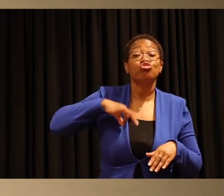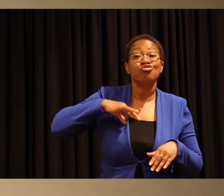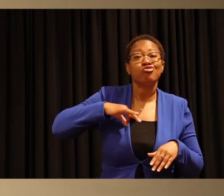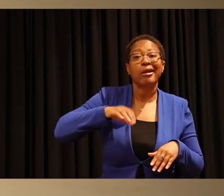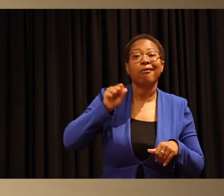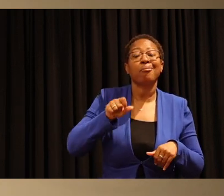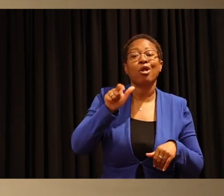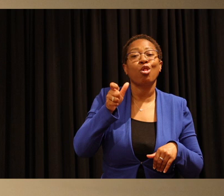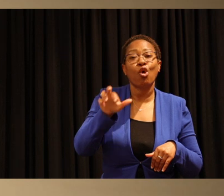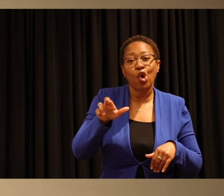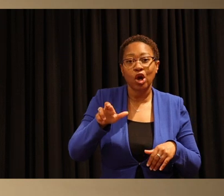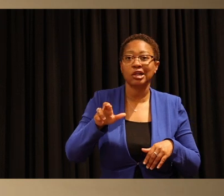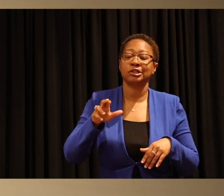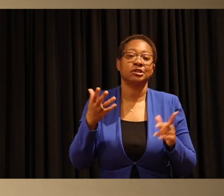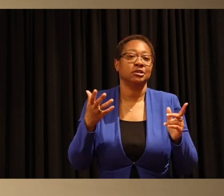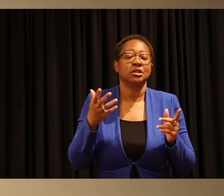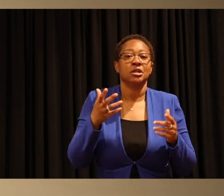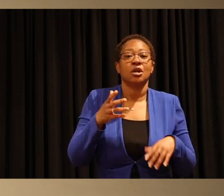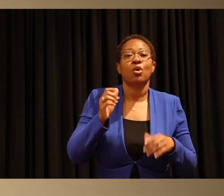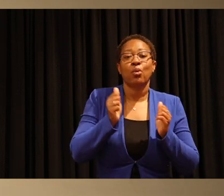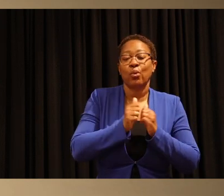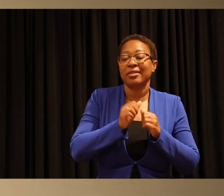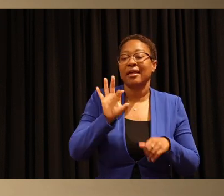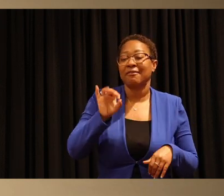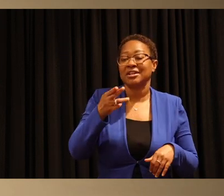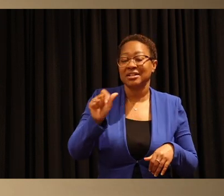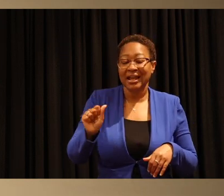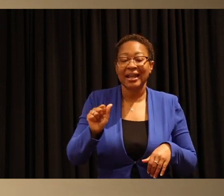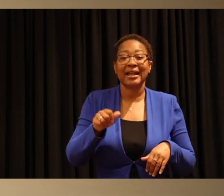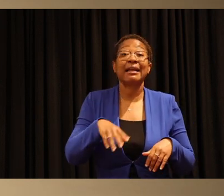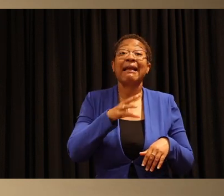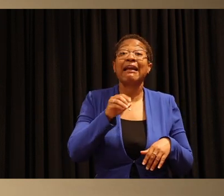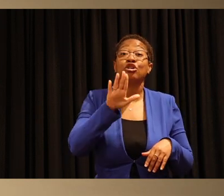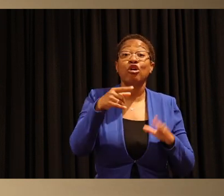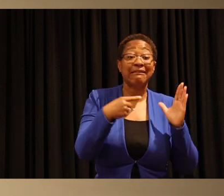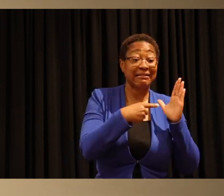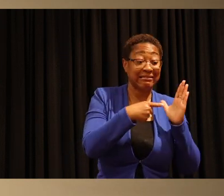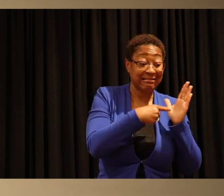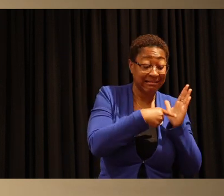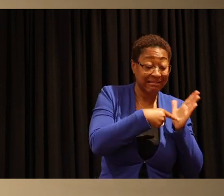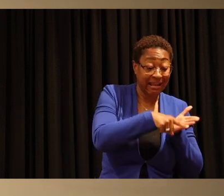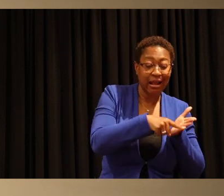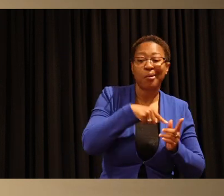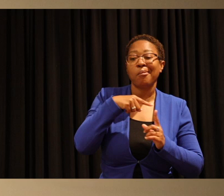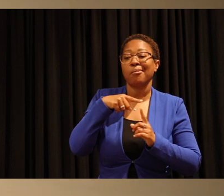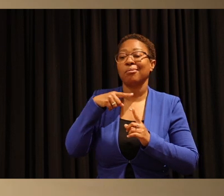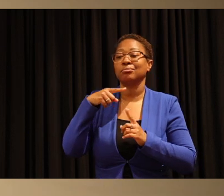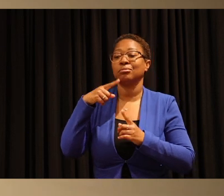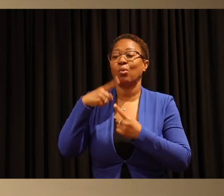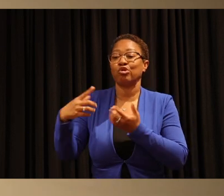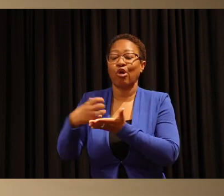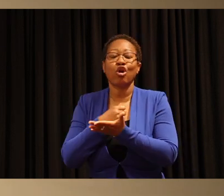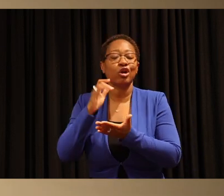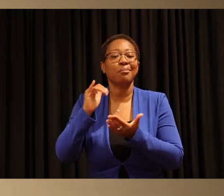with the FHA, VA deal, and your debt-to-income requirements can be lower. But you are